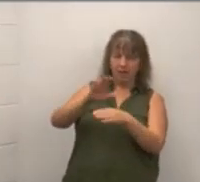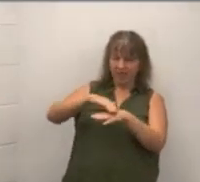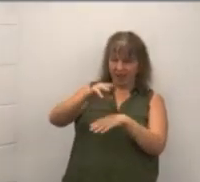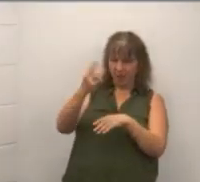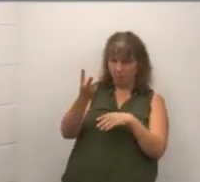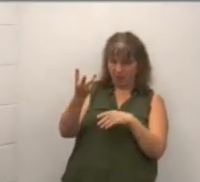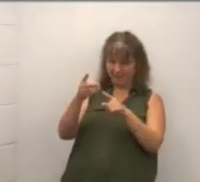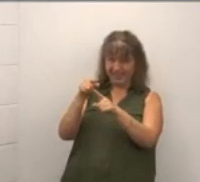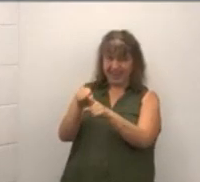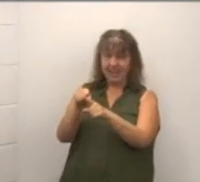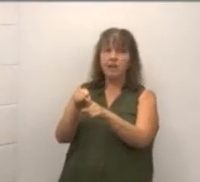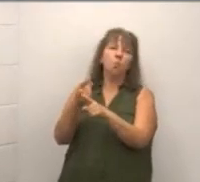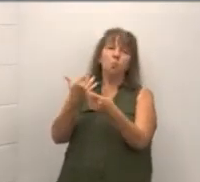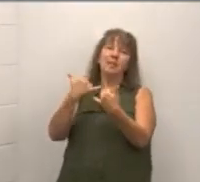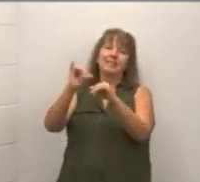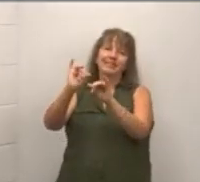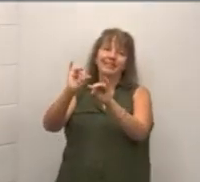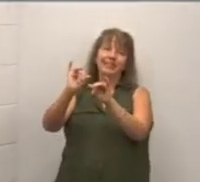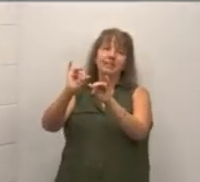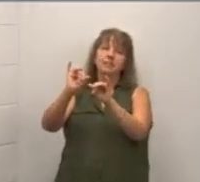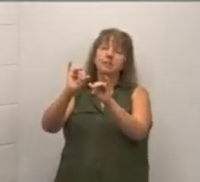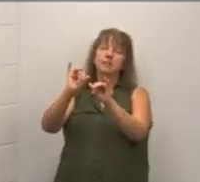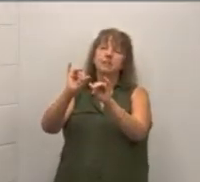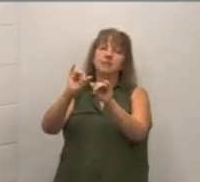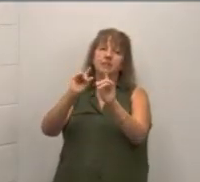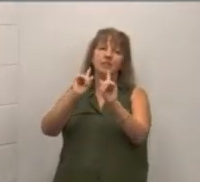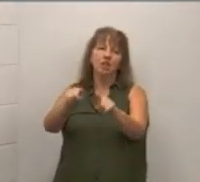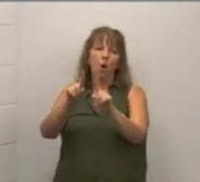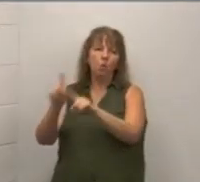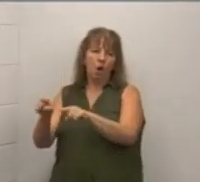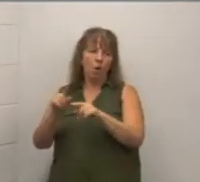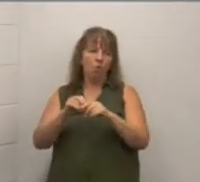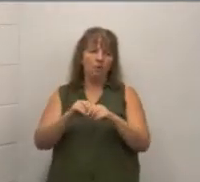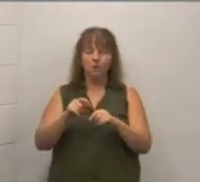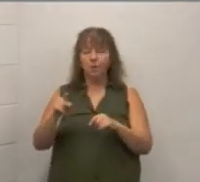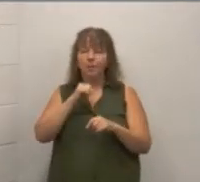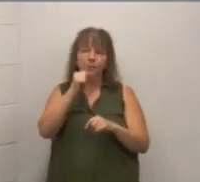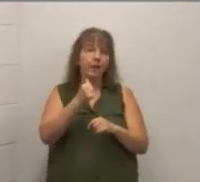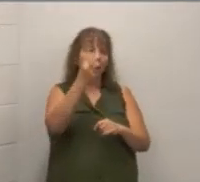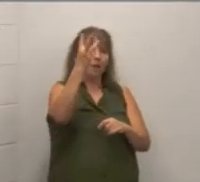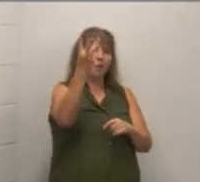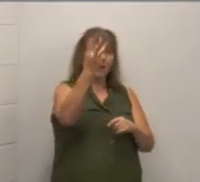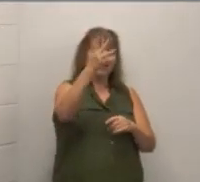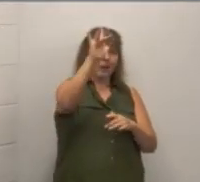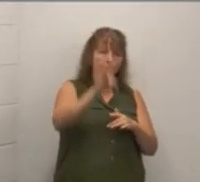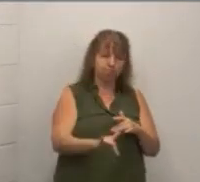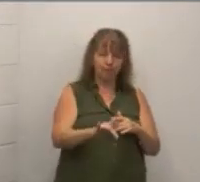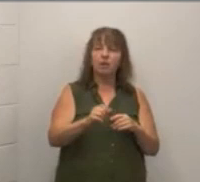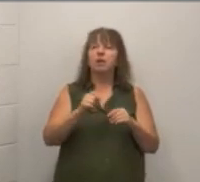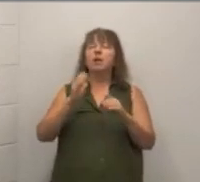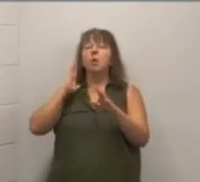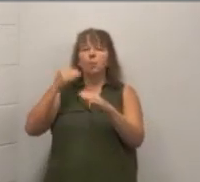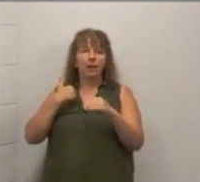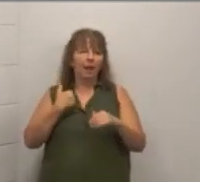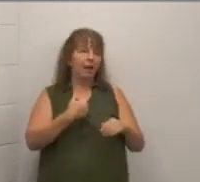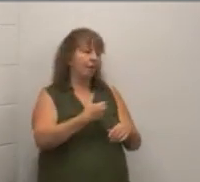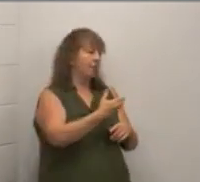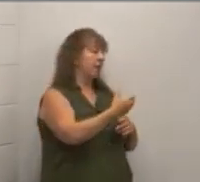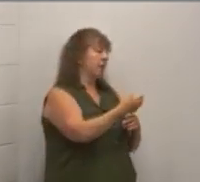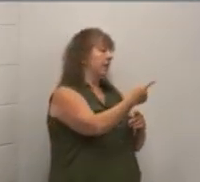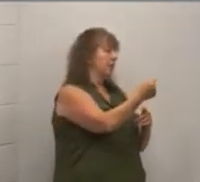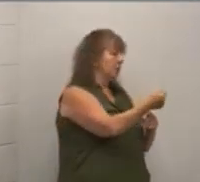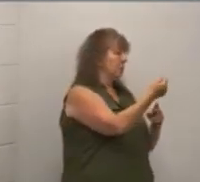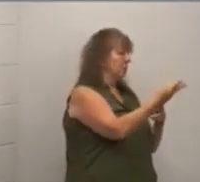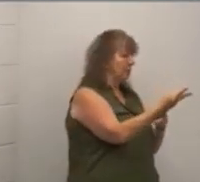both cohorts be in 2 days that week. So we could still do a Tuesday-Thursday group and a Wednesday-Friday